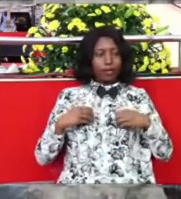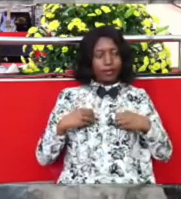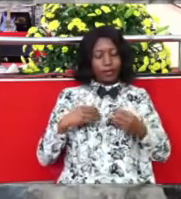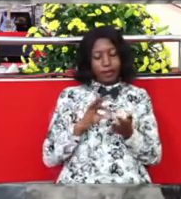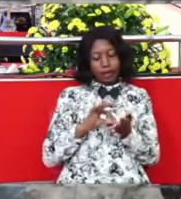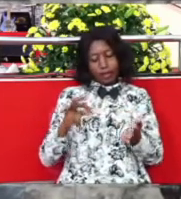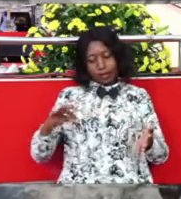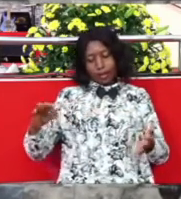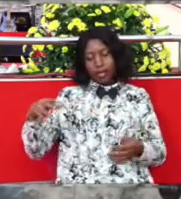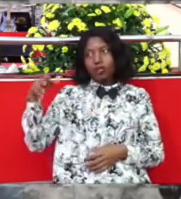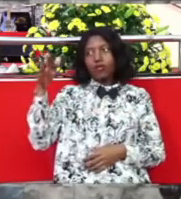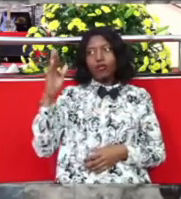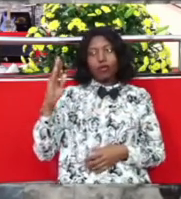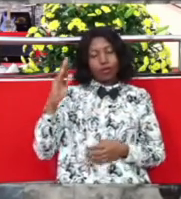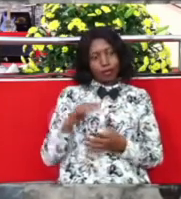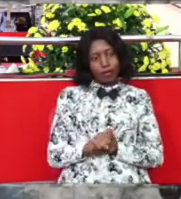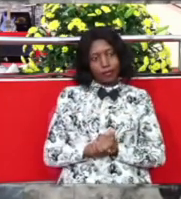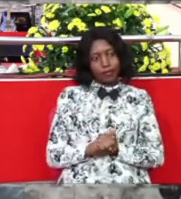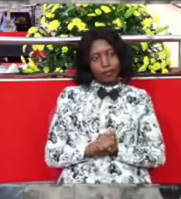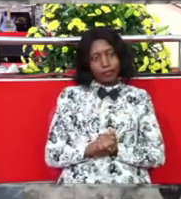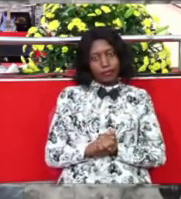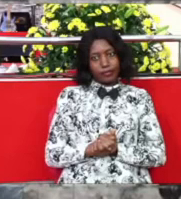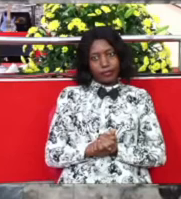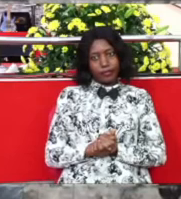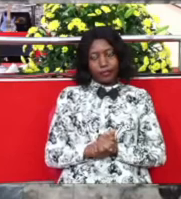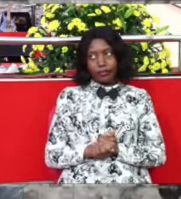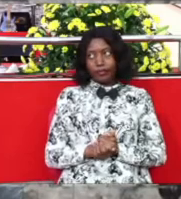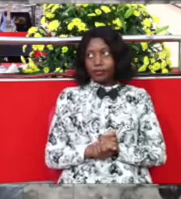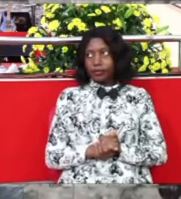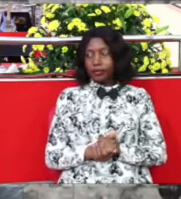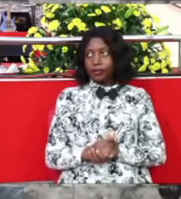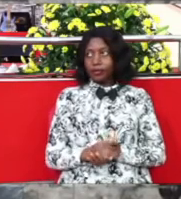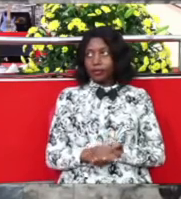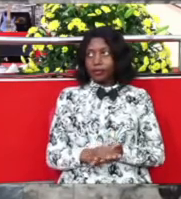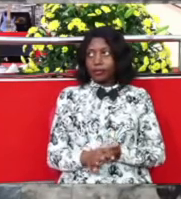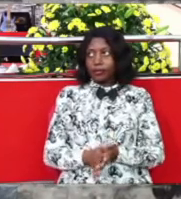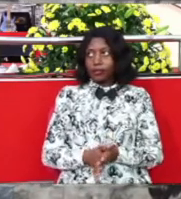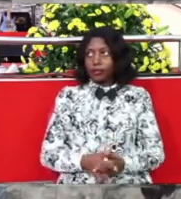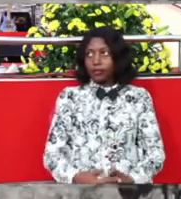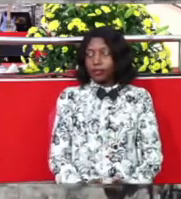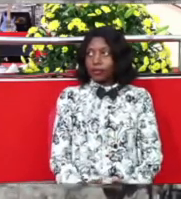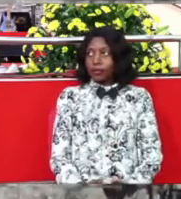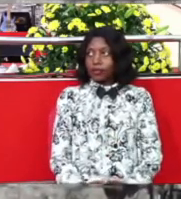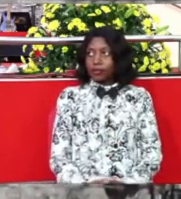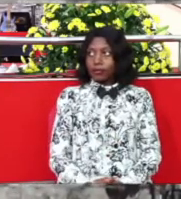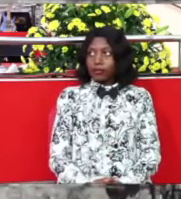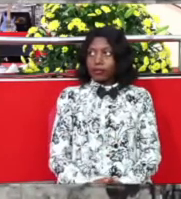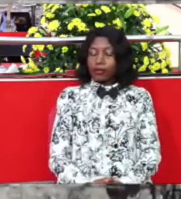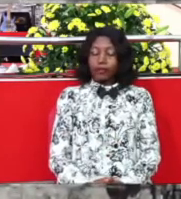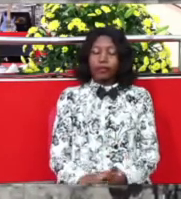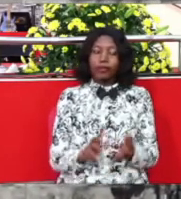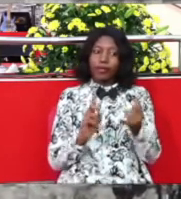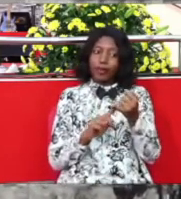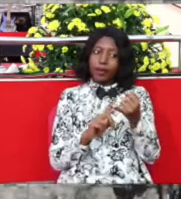Basi tufanyeni ili kwamba tutengeneze nafasi ndani ya mioyo yetu ambayo inamkubalia Mungu kuishi. Number